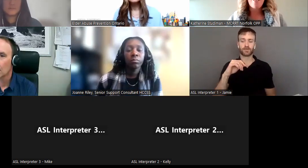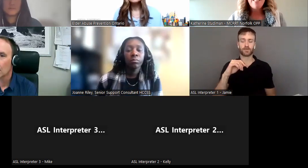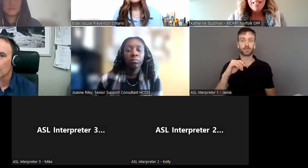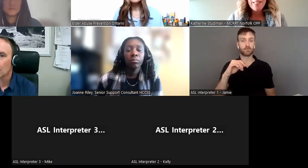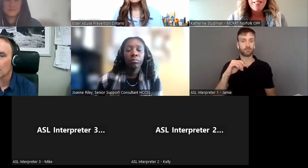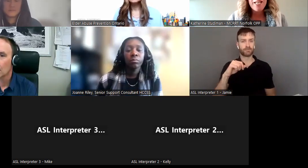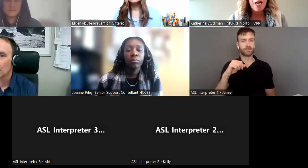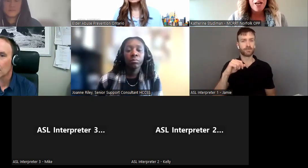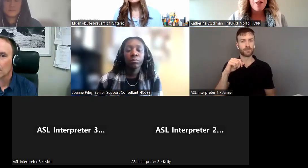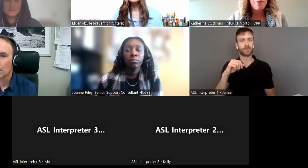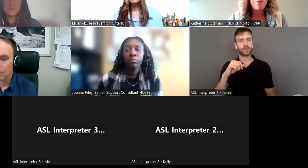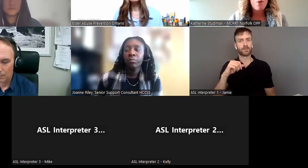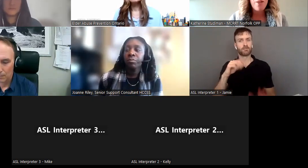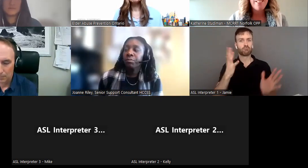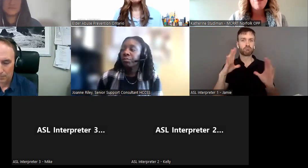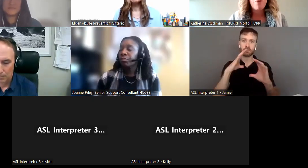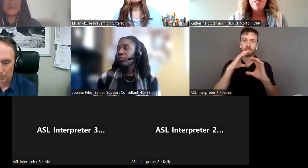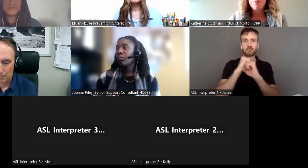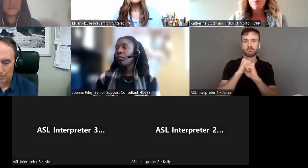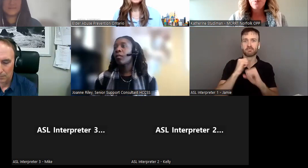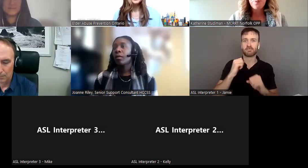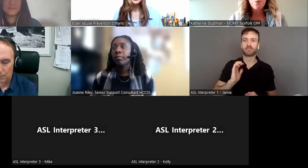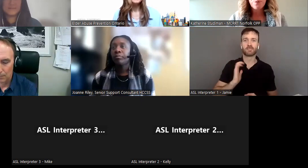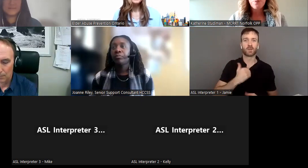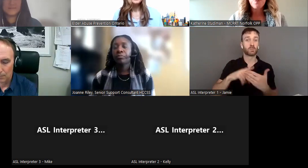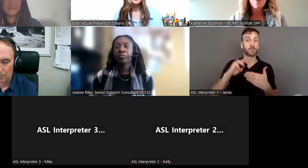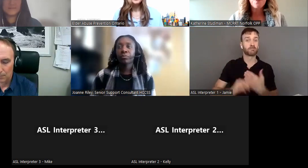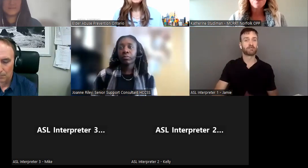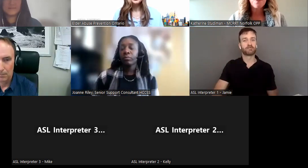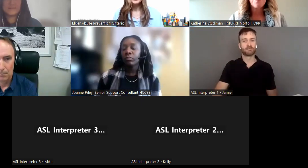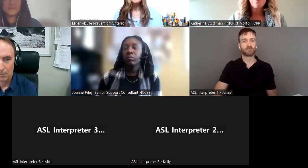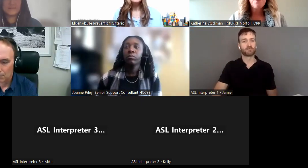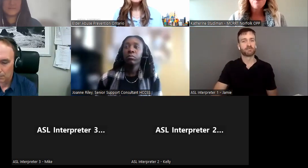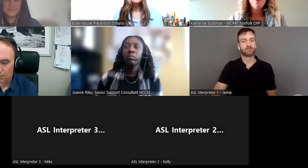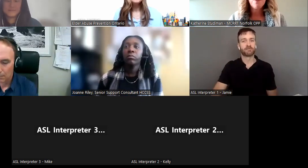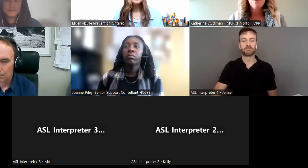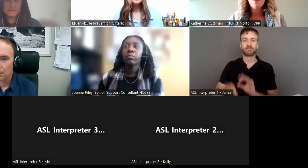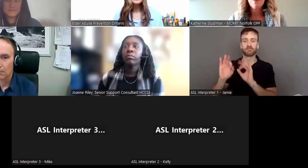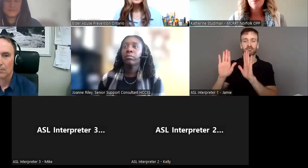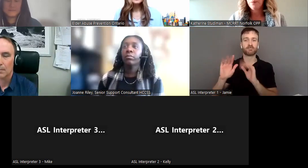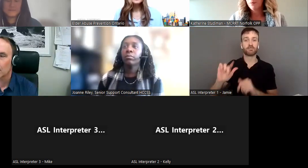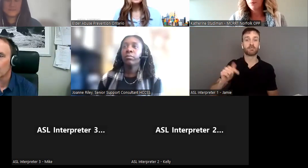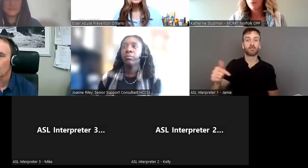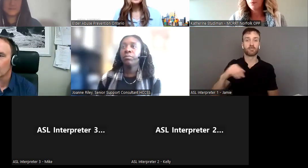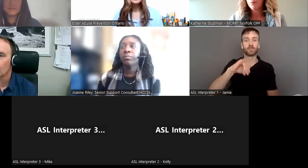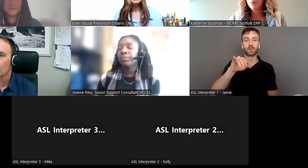So that's in a nutshell what we do. Great. Joanne?